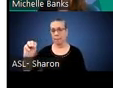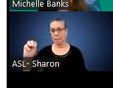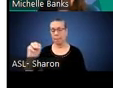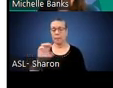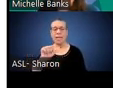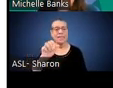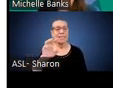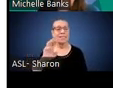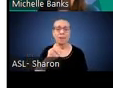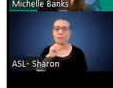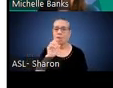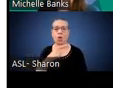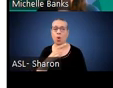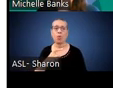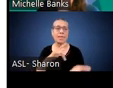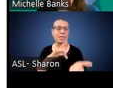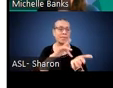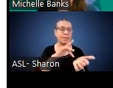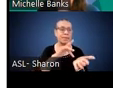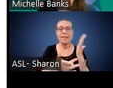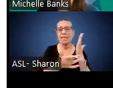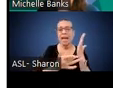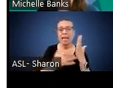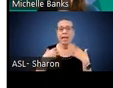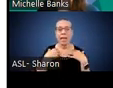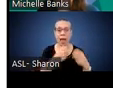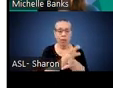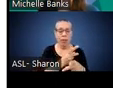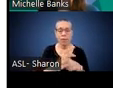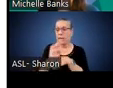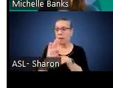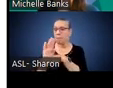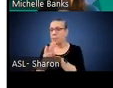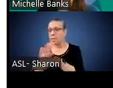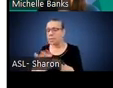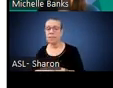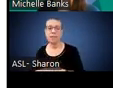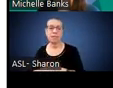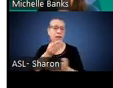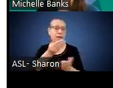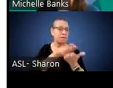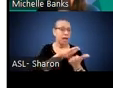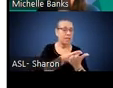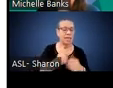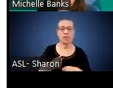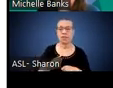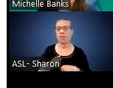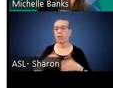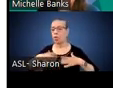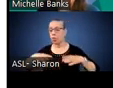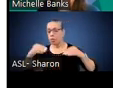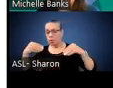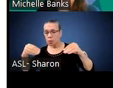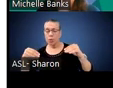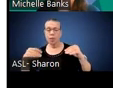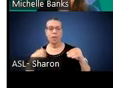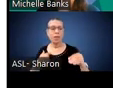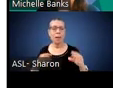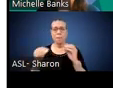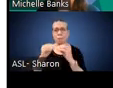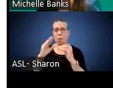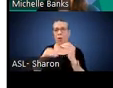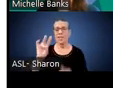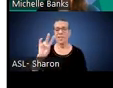beyond like tech and healthcare, business services, financial services, retailers employ more than